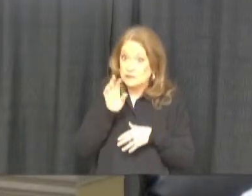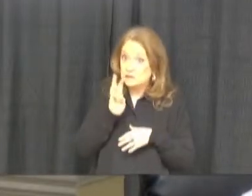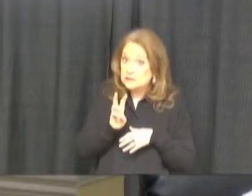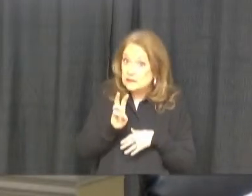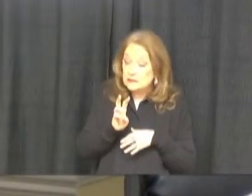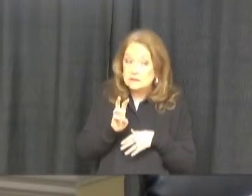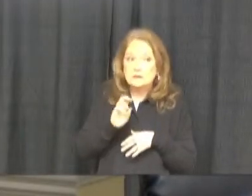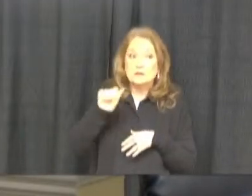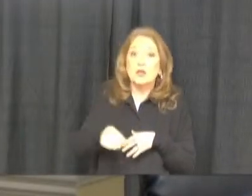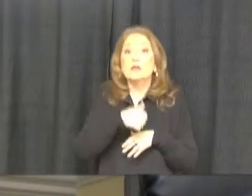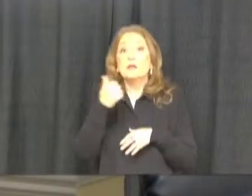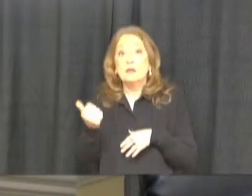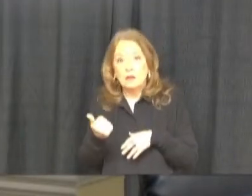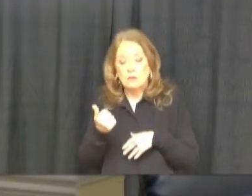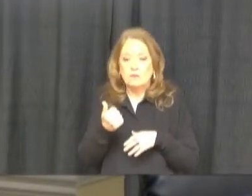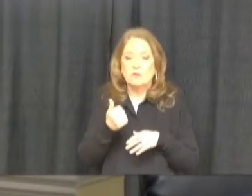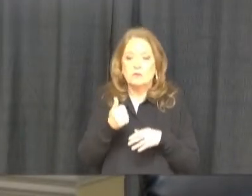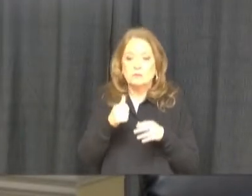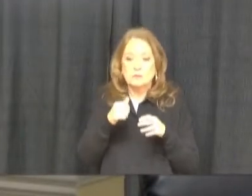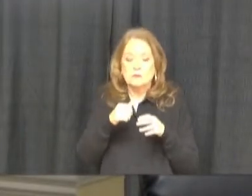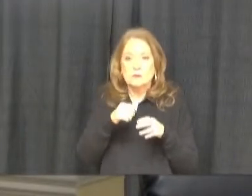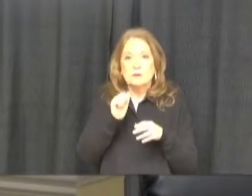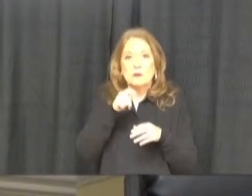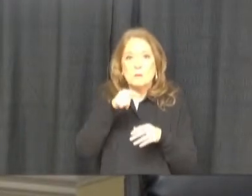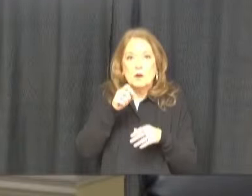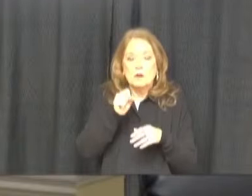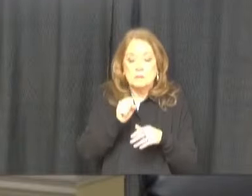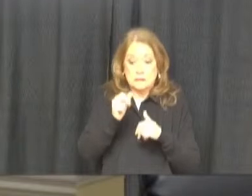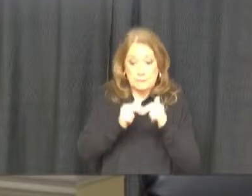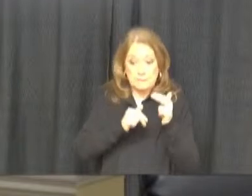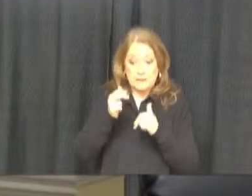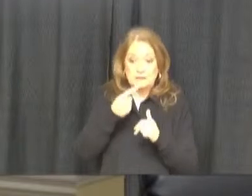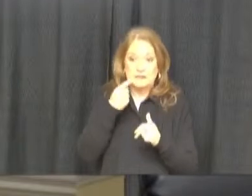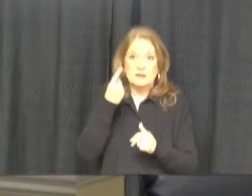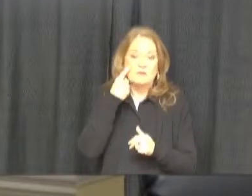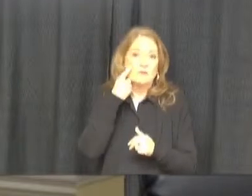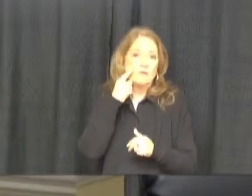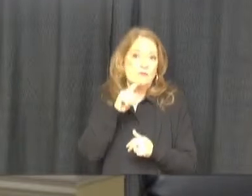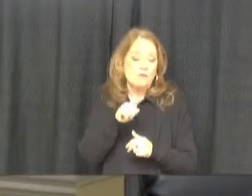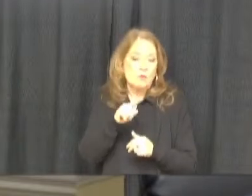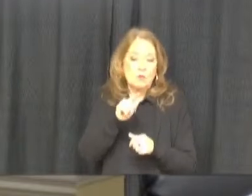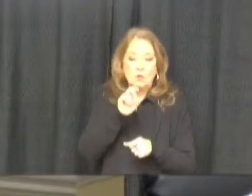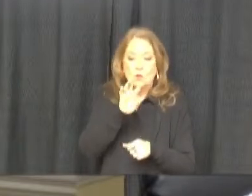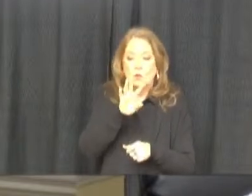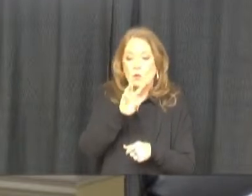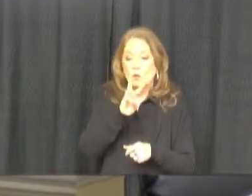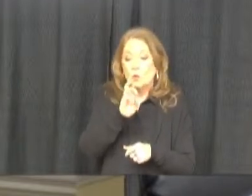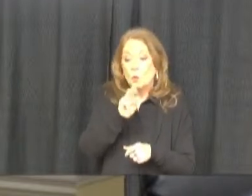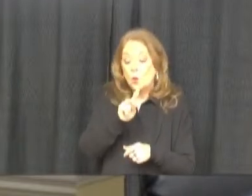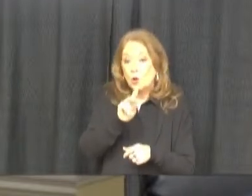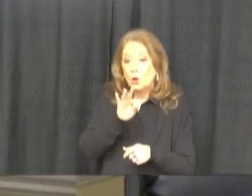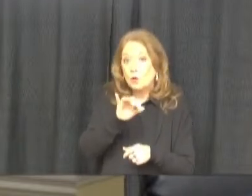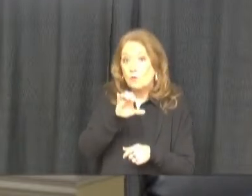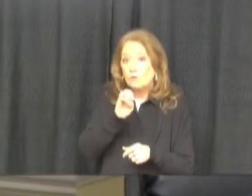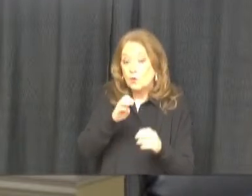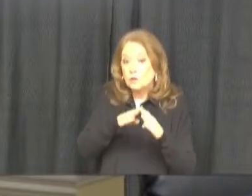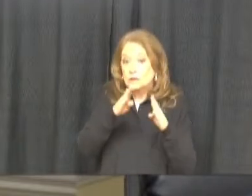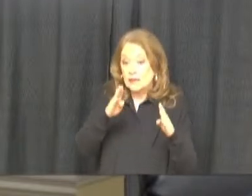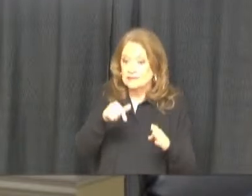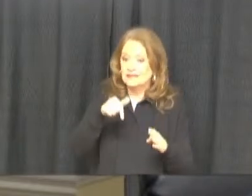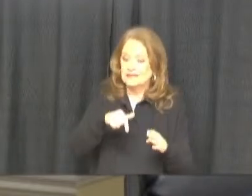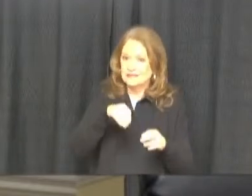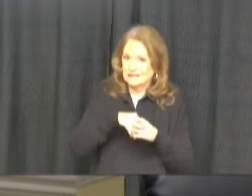This is another set of apartments. When it was built, it said it was for workforce housing. This neighborhood is in my